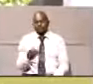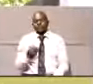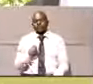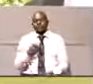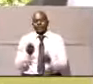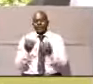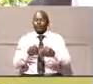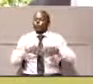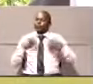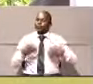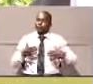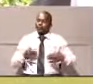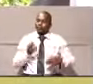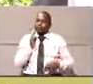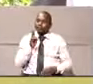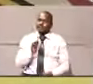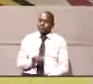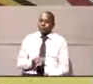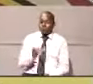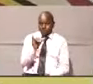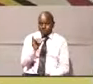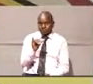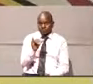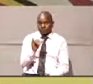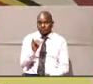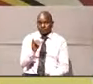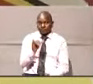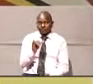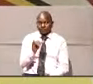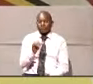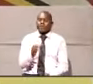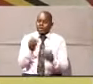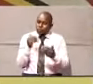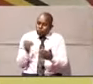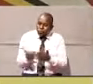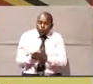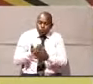really admire the type of these aircrafts in